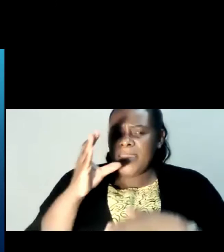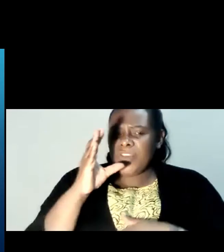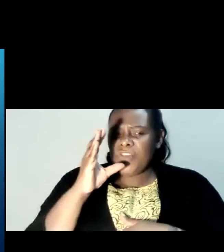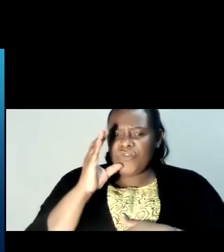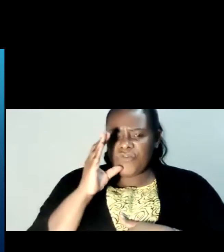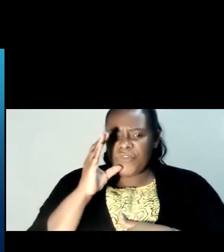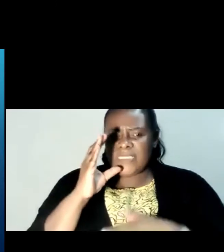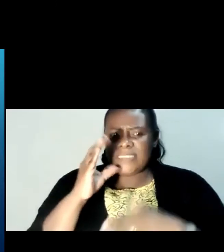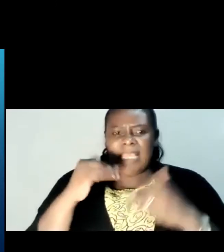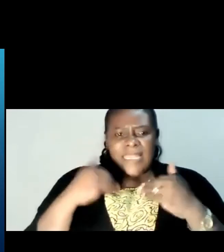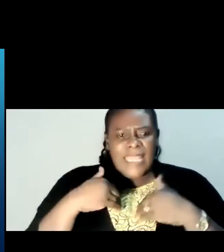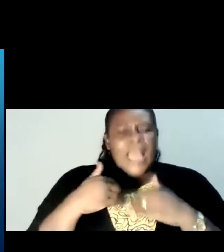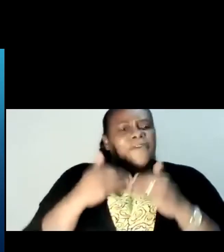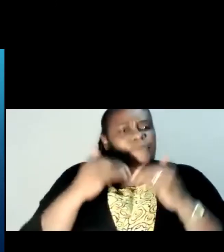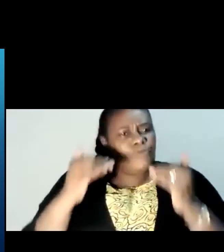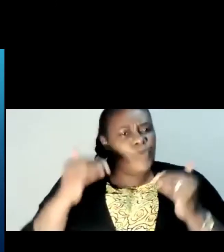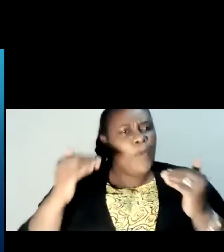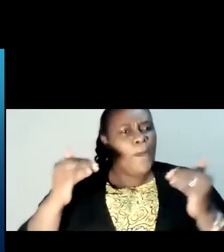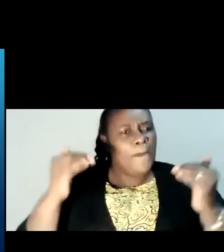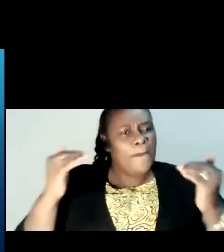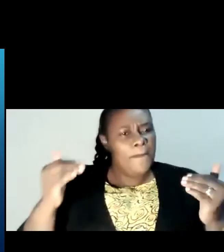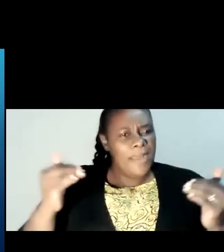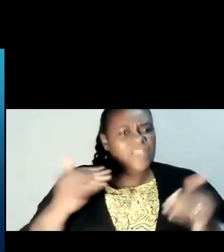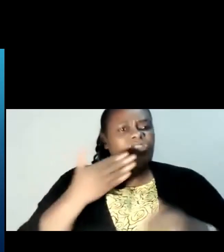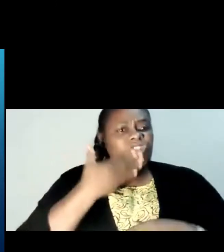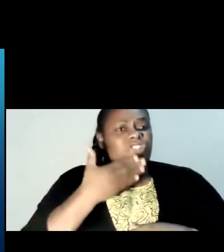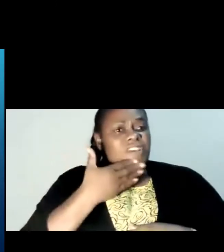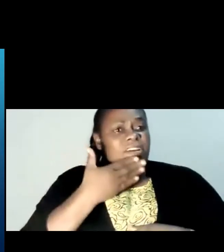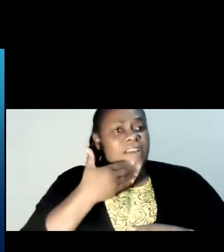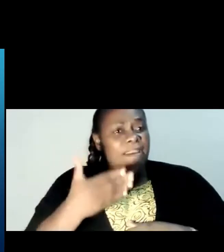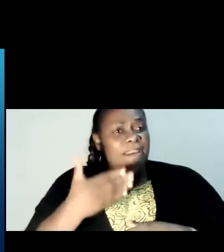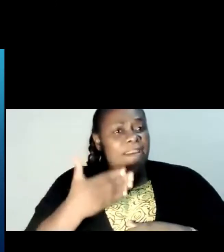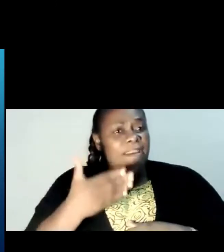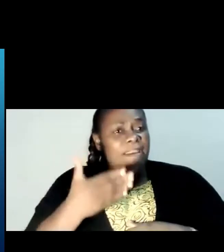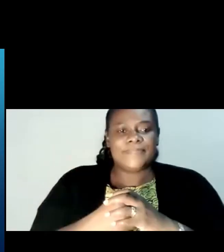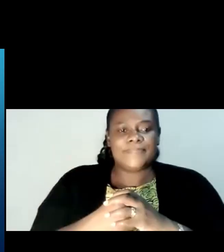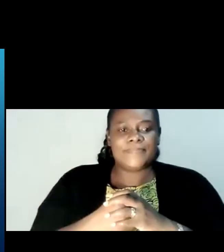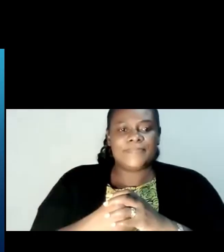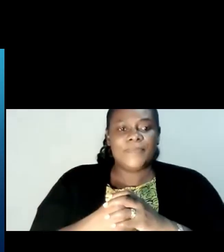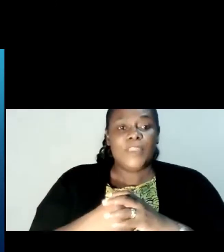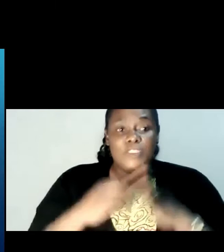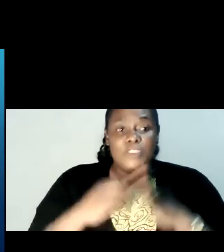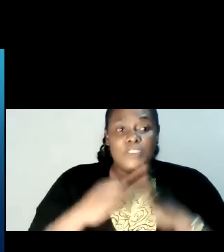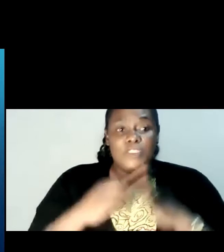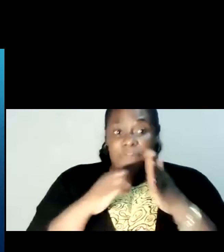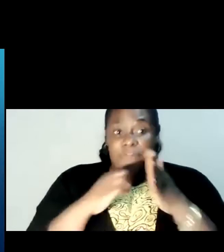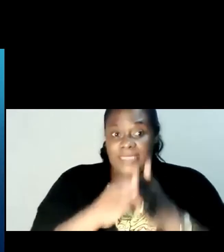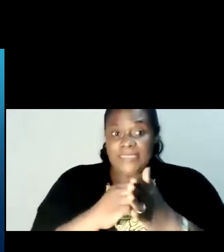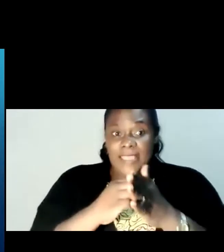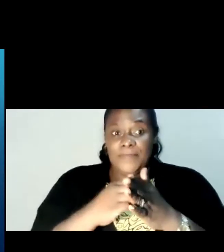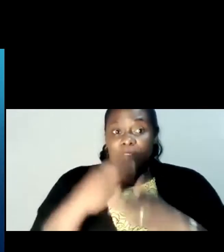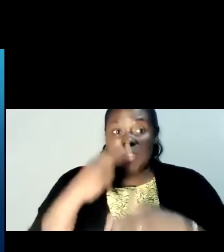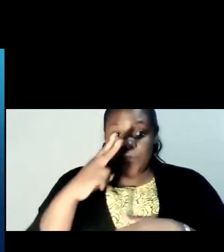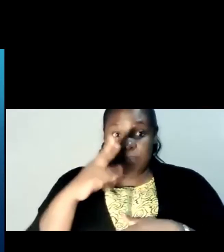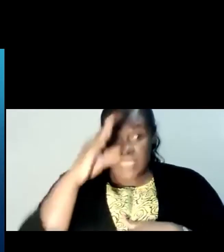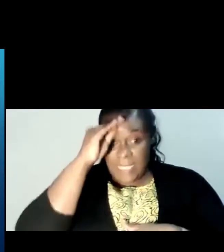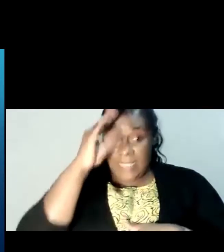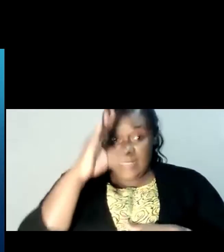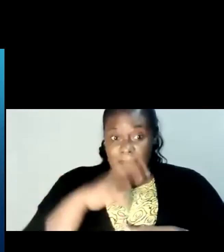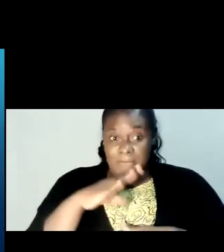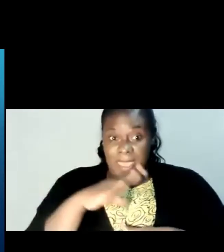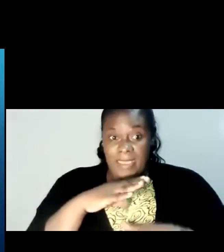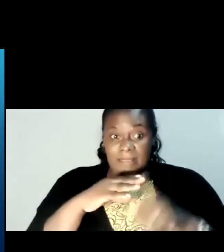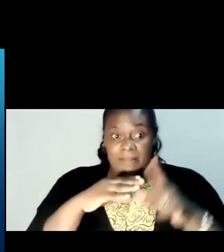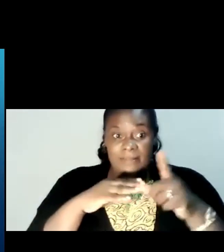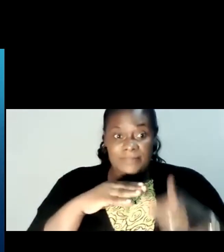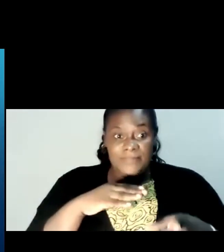quite a lot. So for example, right here in men are supposed to take about 9 teaspoons of